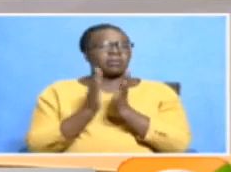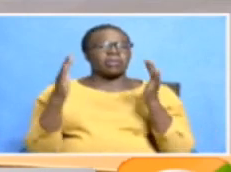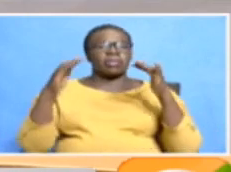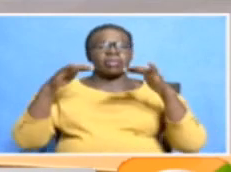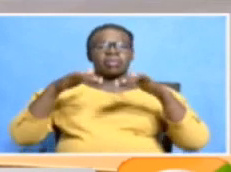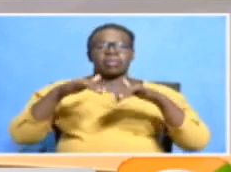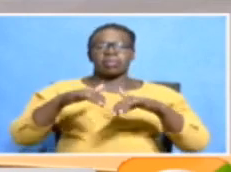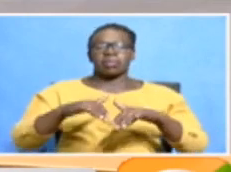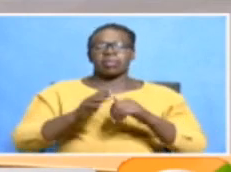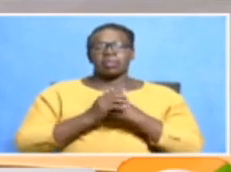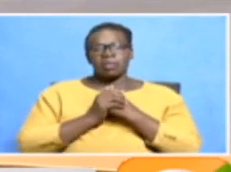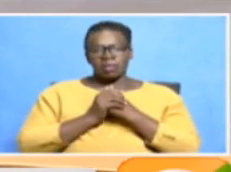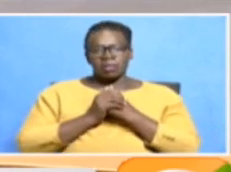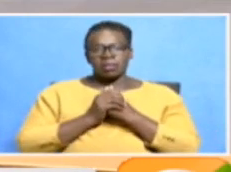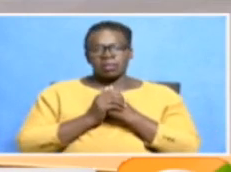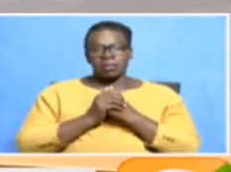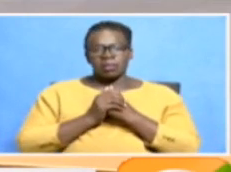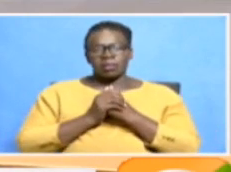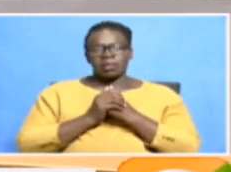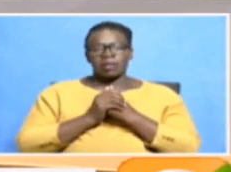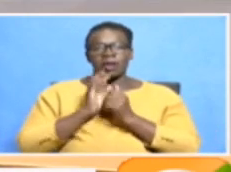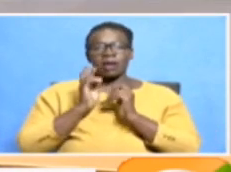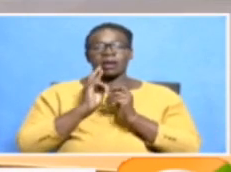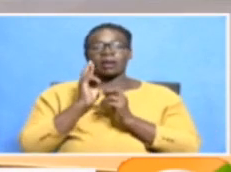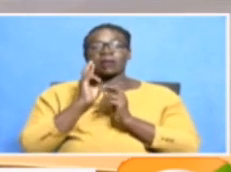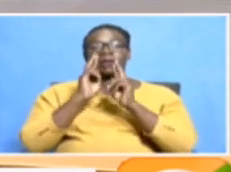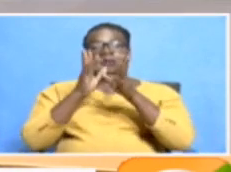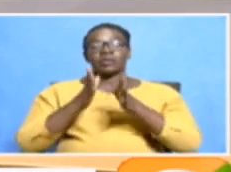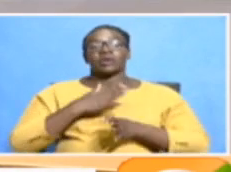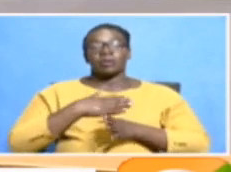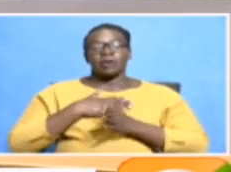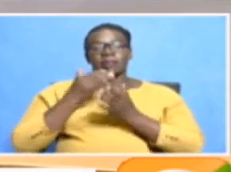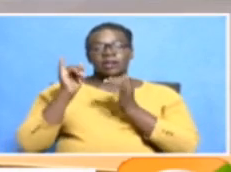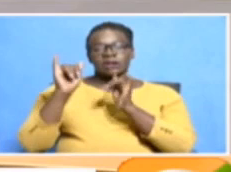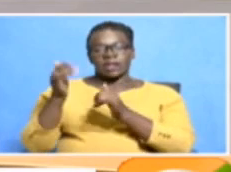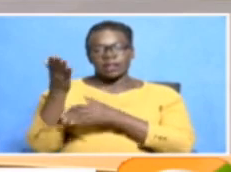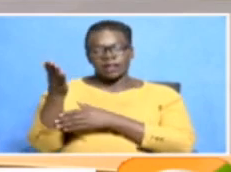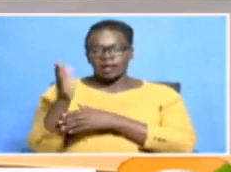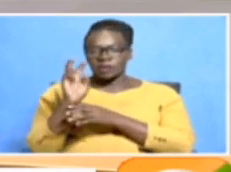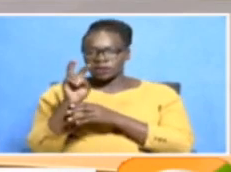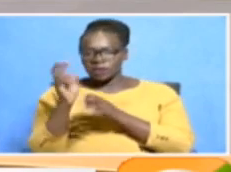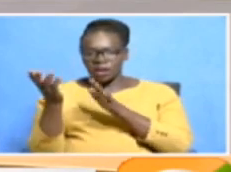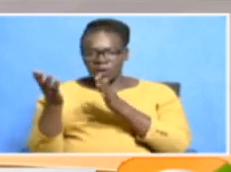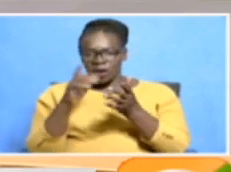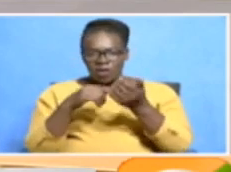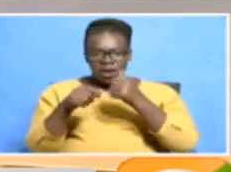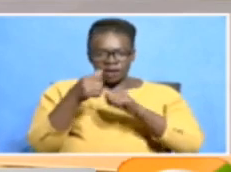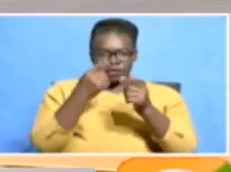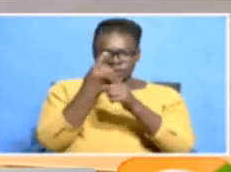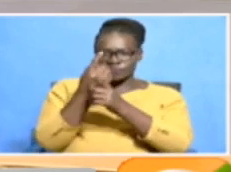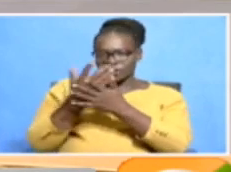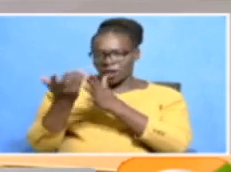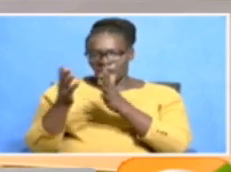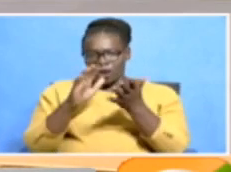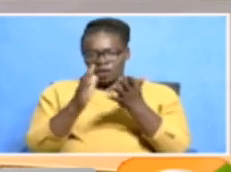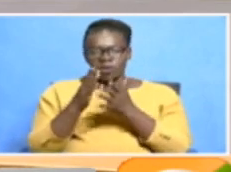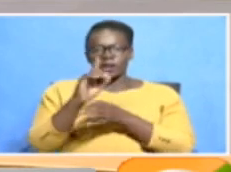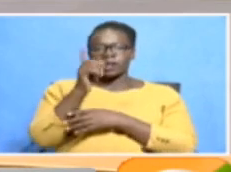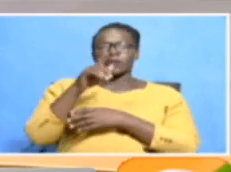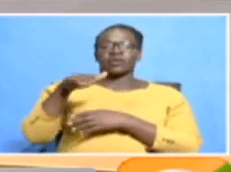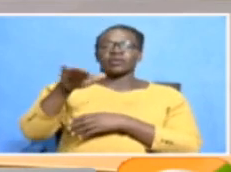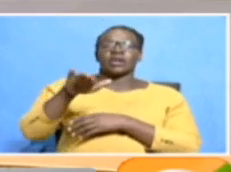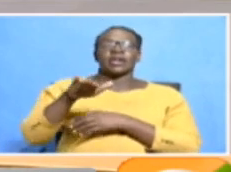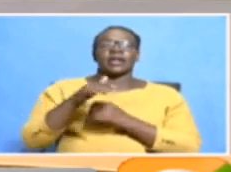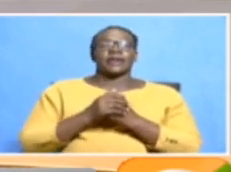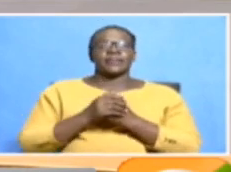of its former self. Our very own Hassan Mugambi spent the day checking on activities at the Nairobi branch